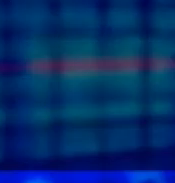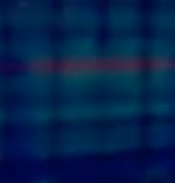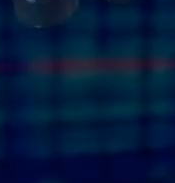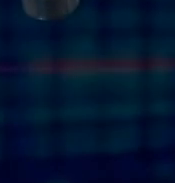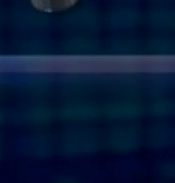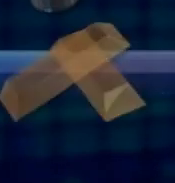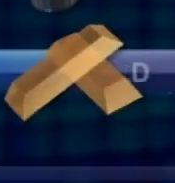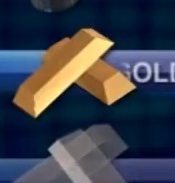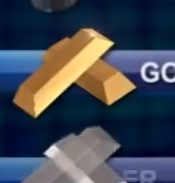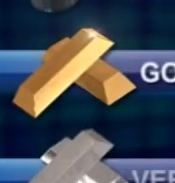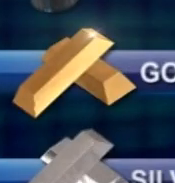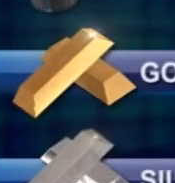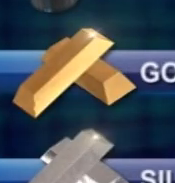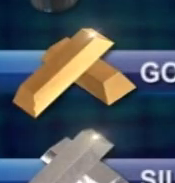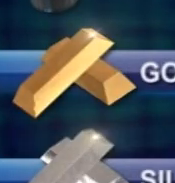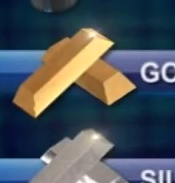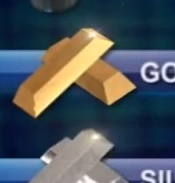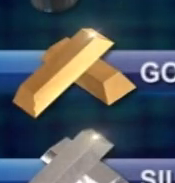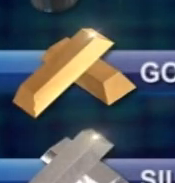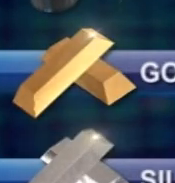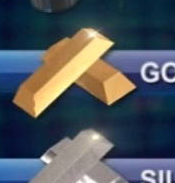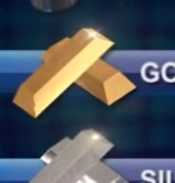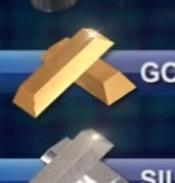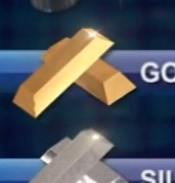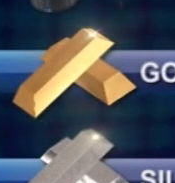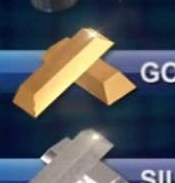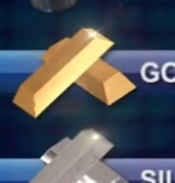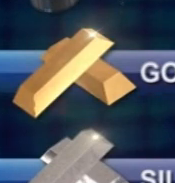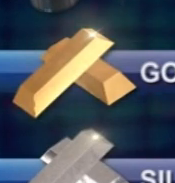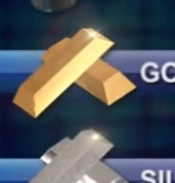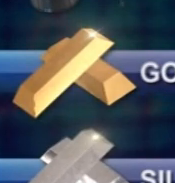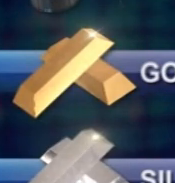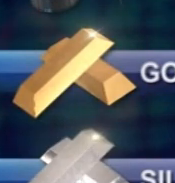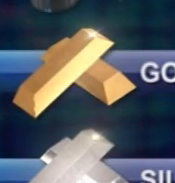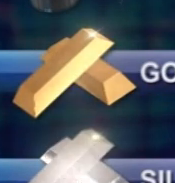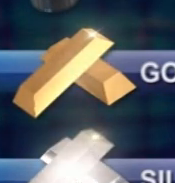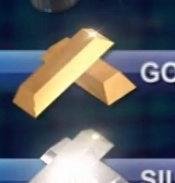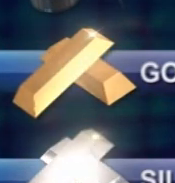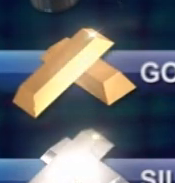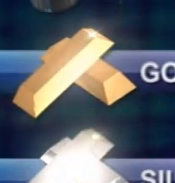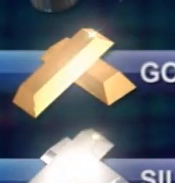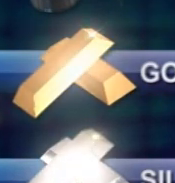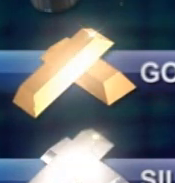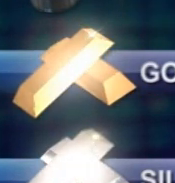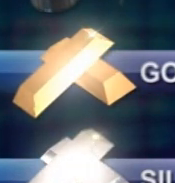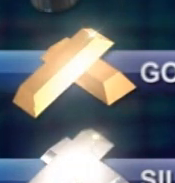oil prices went back on the rise today, closing above $39 a barrel. Gold was down at